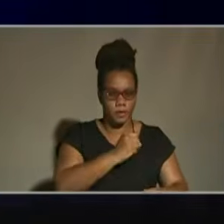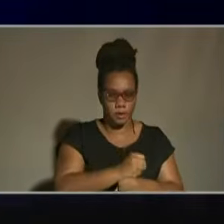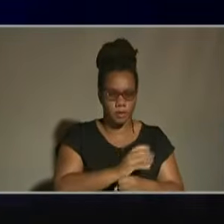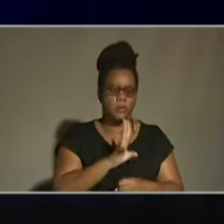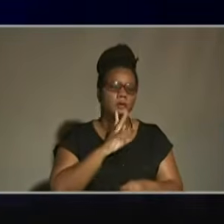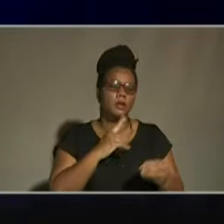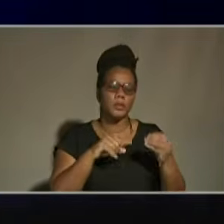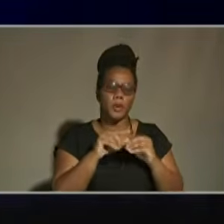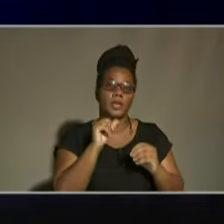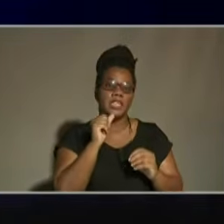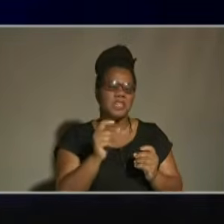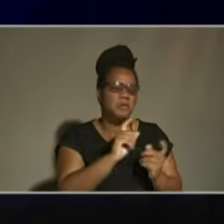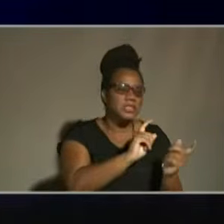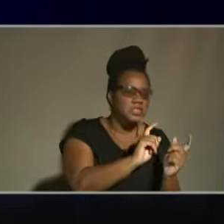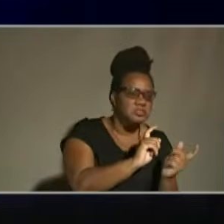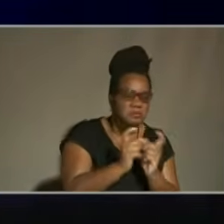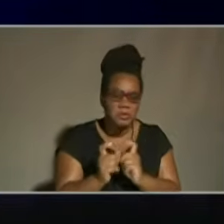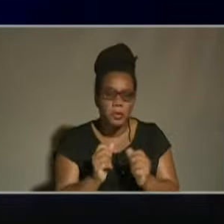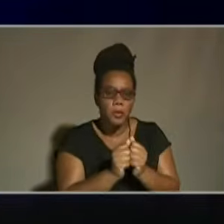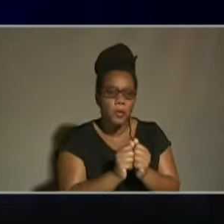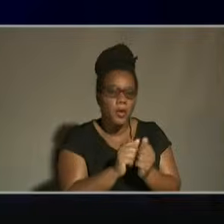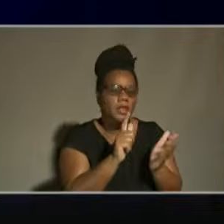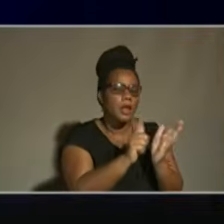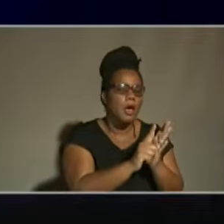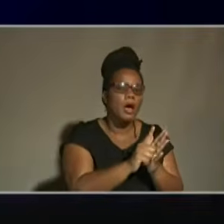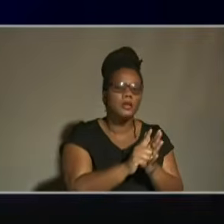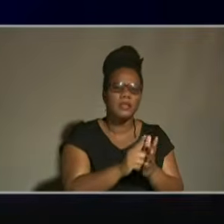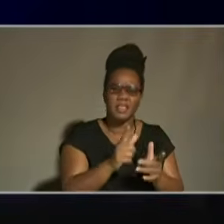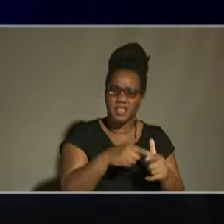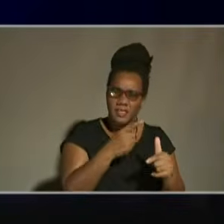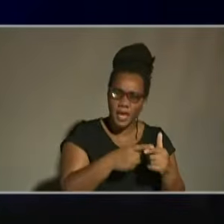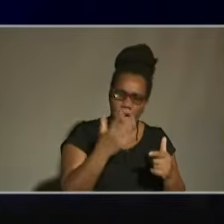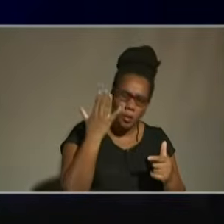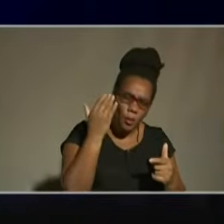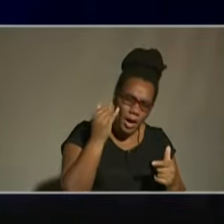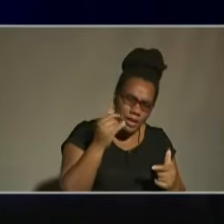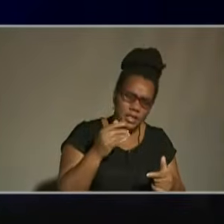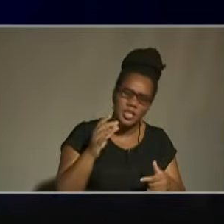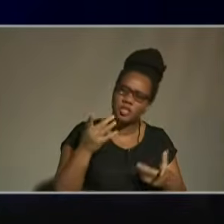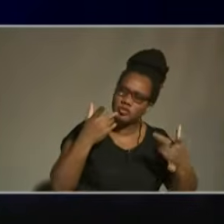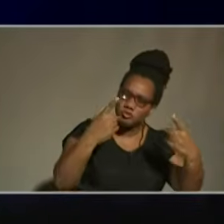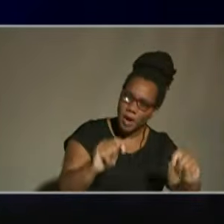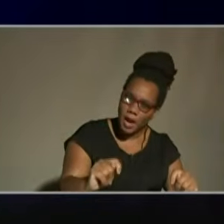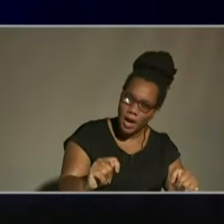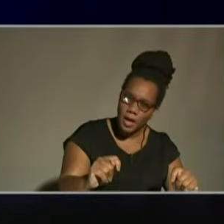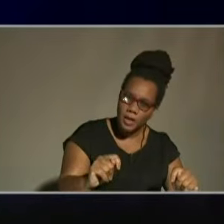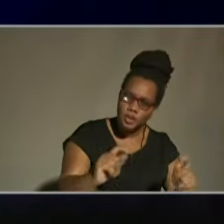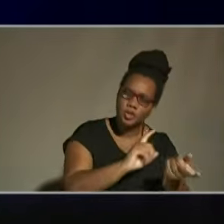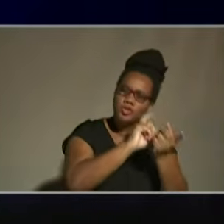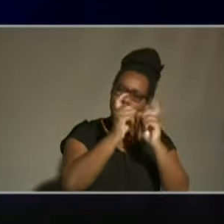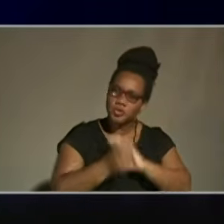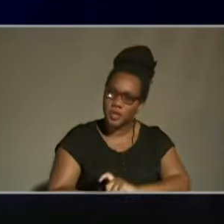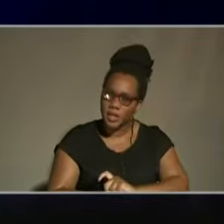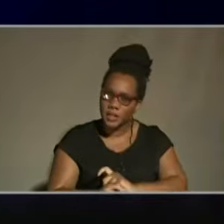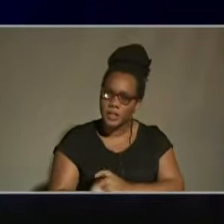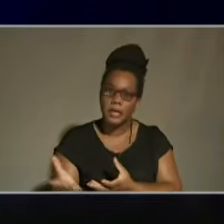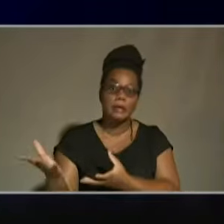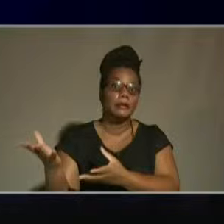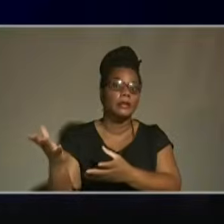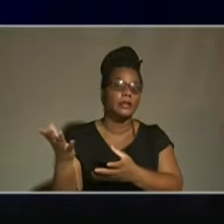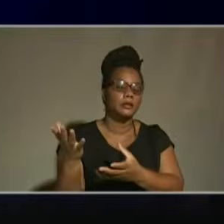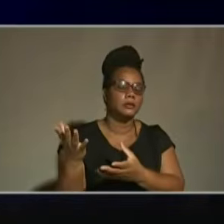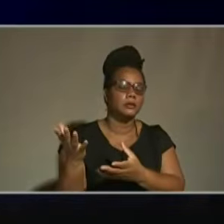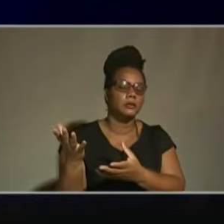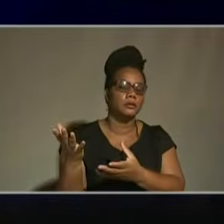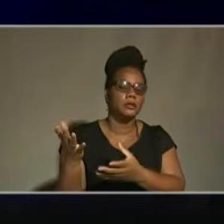want to tinker with the Constitution. Then why did he seek to amend the Constitution as a one-off, tabling the bill and seeking to pass it on the same